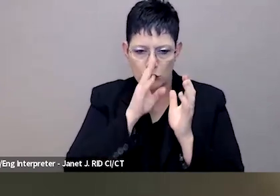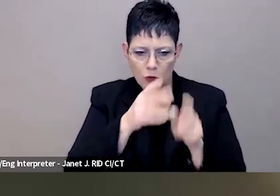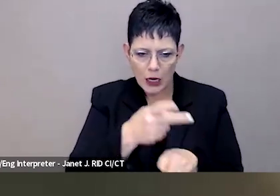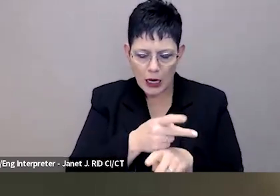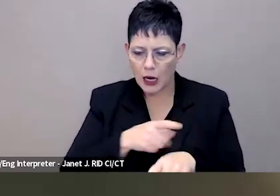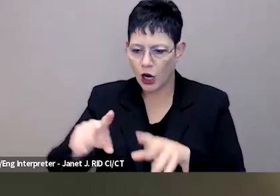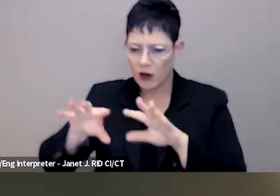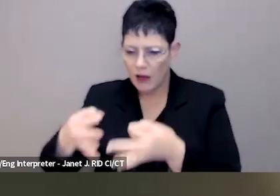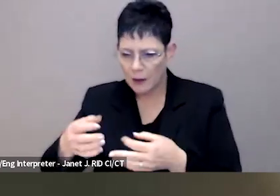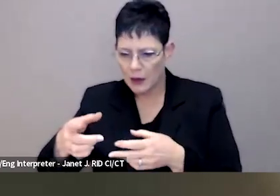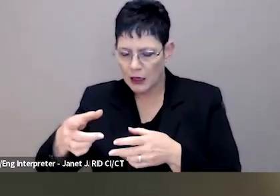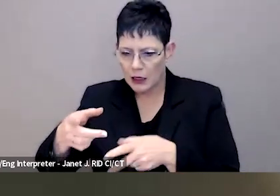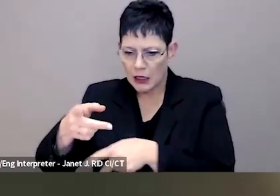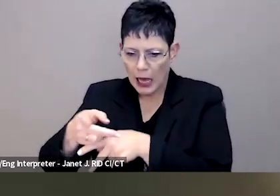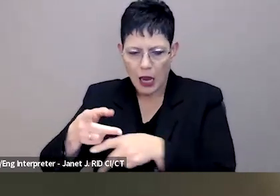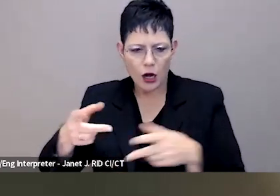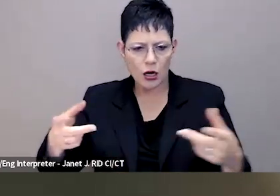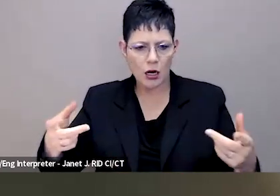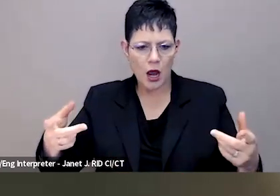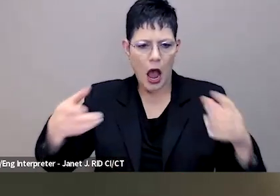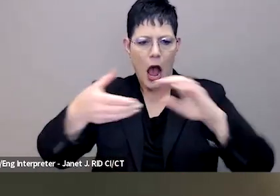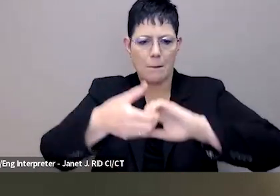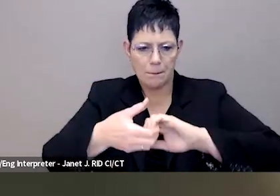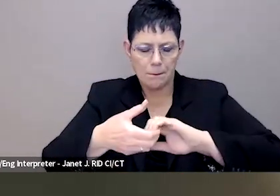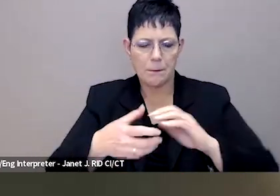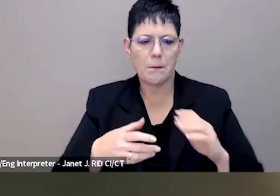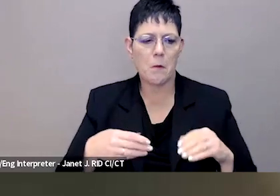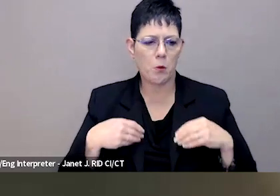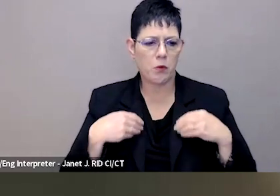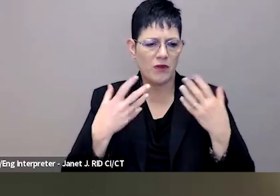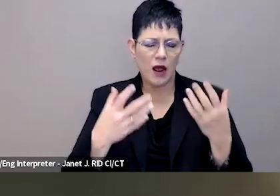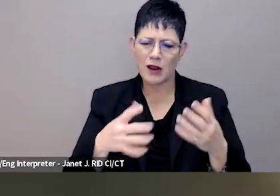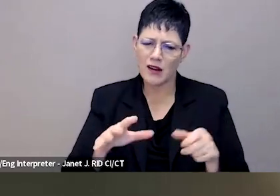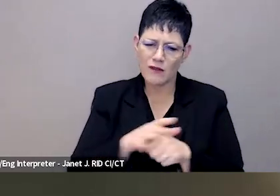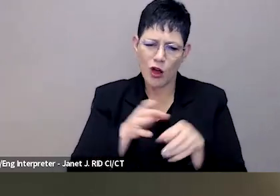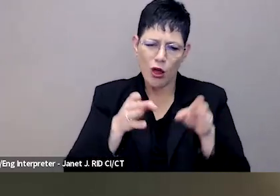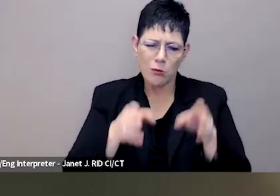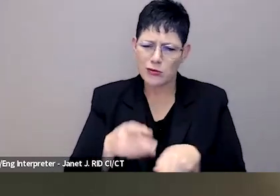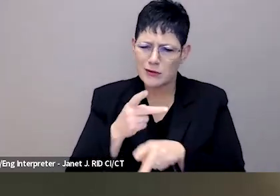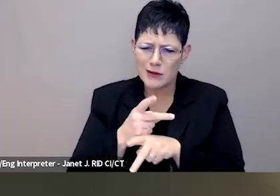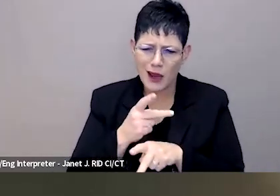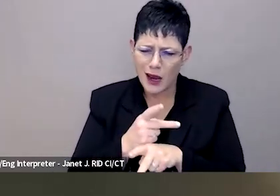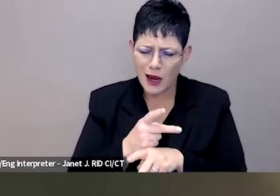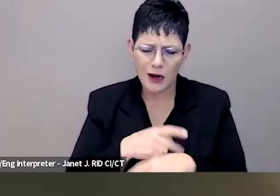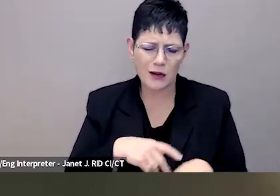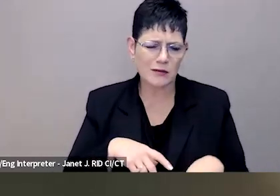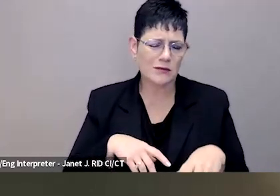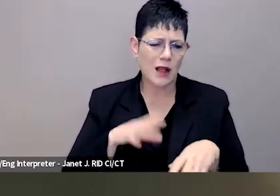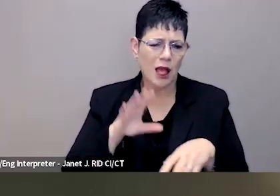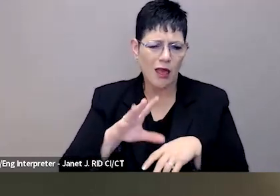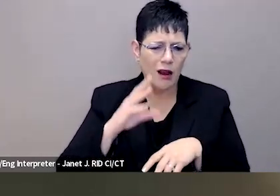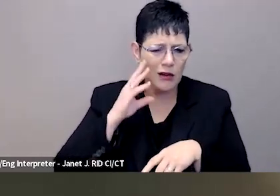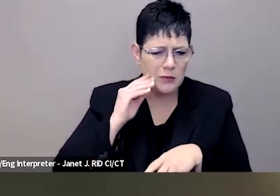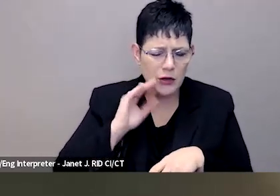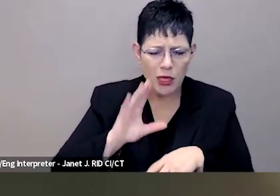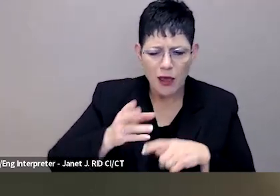the client's needs and preferences. They provide holistic care, so you're making sure that the client's history, their preferences,